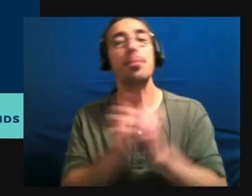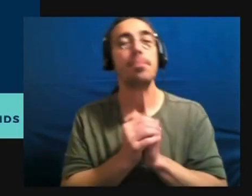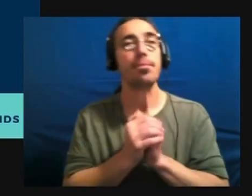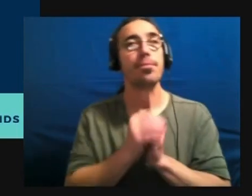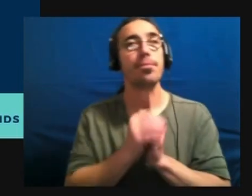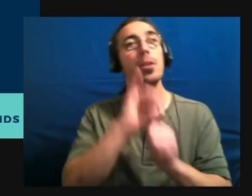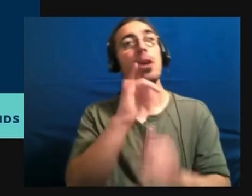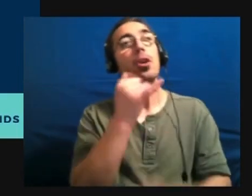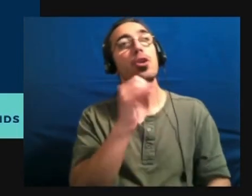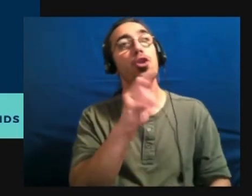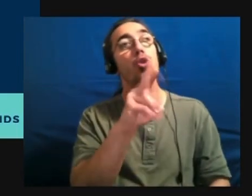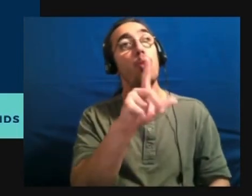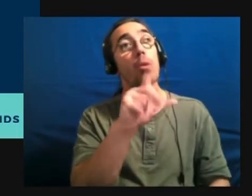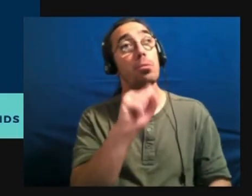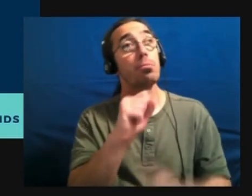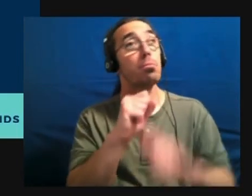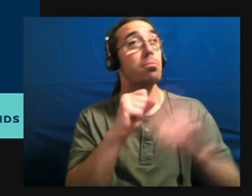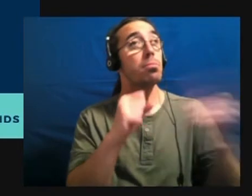Sure, thank you.